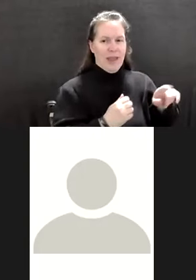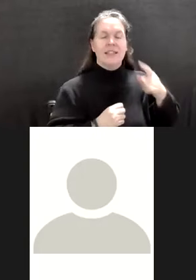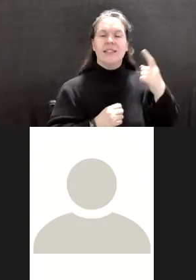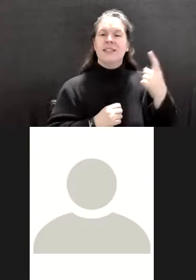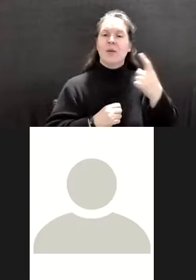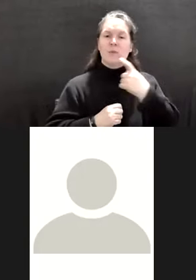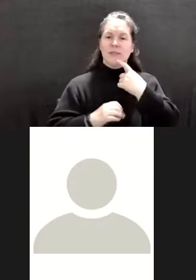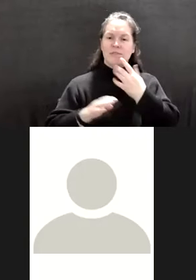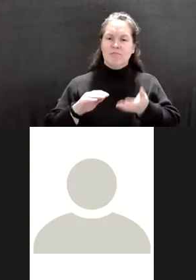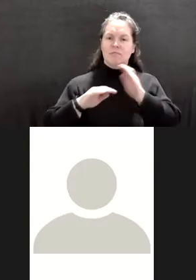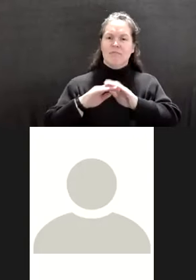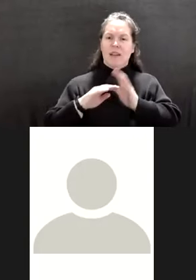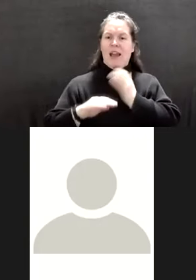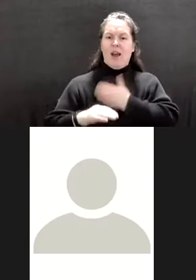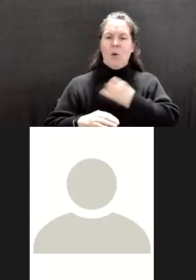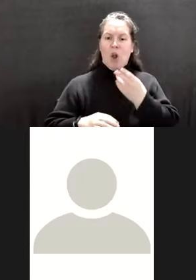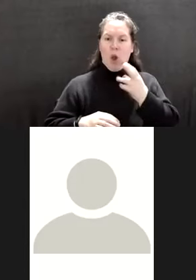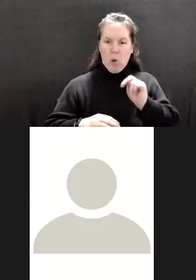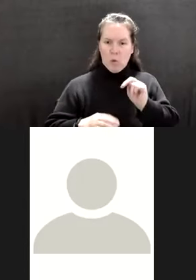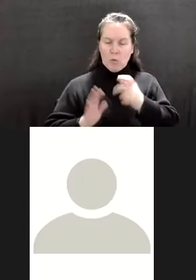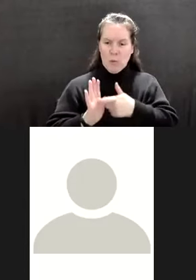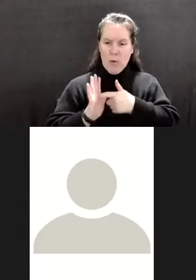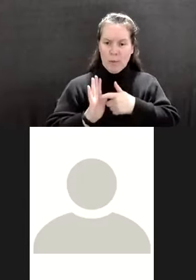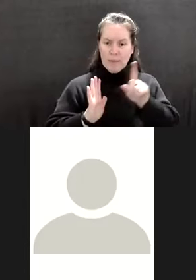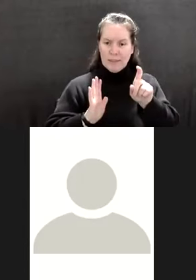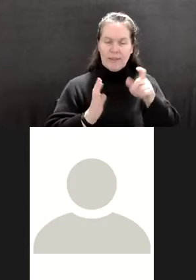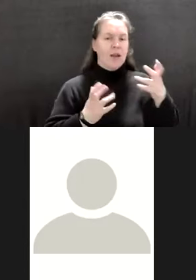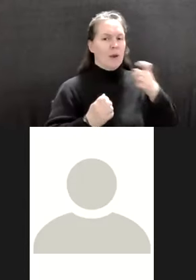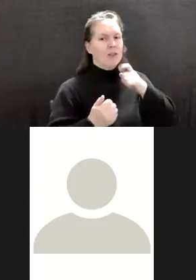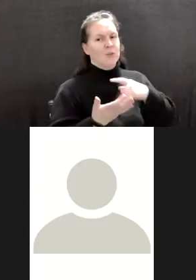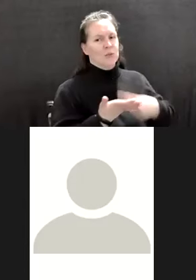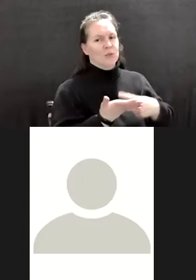of our own requirements? And I really want to address that.